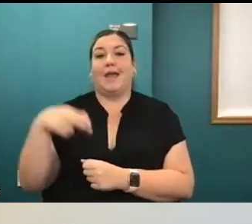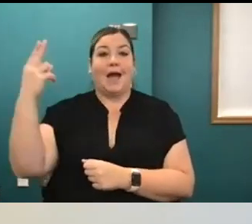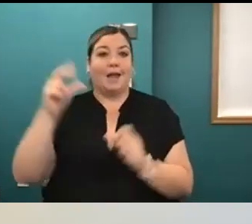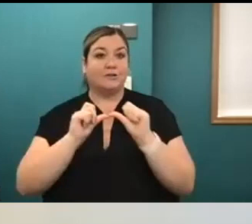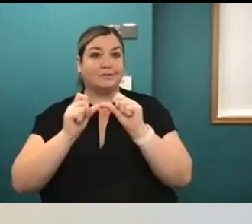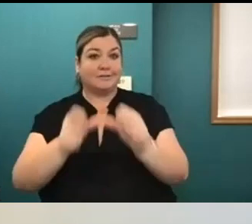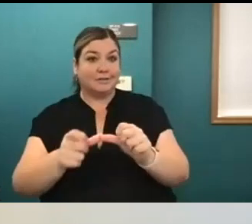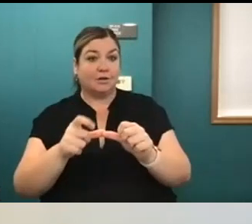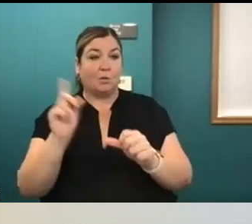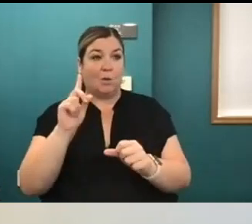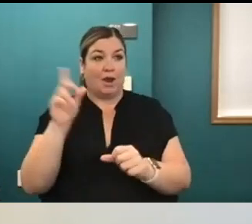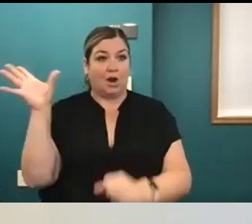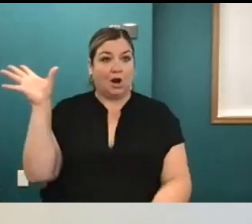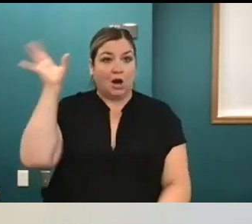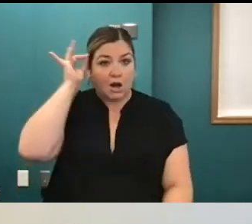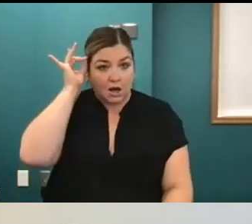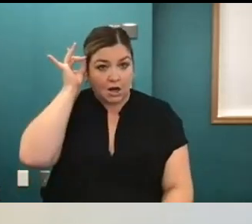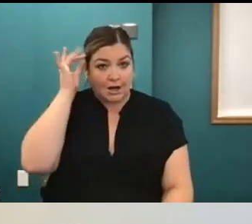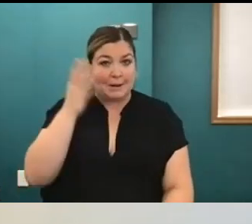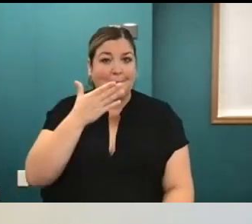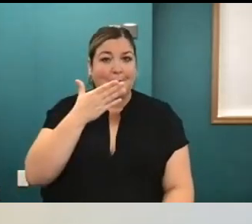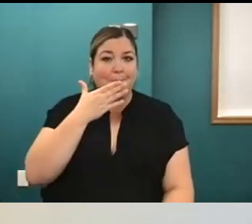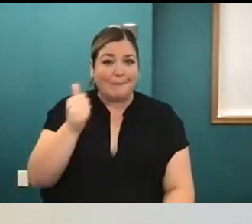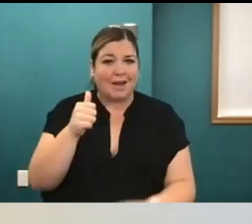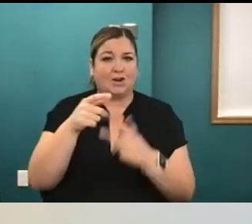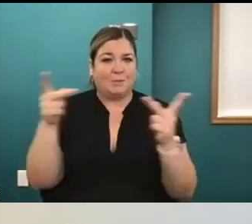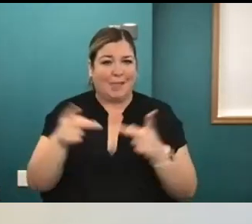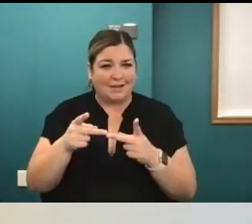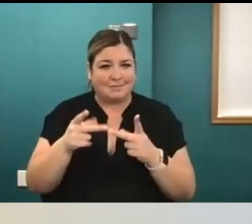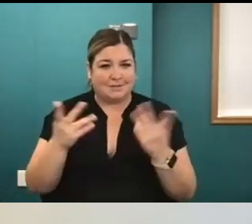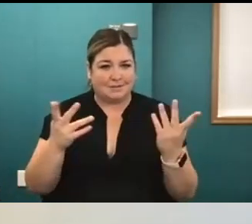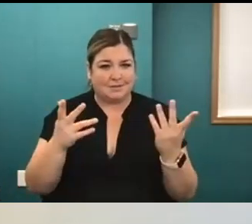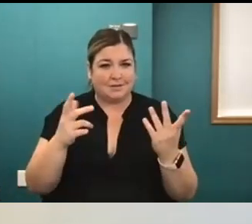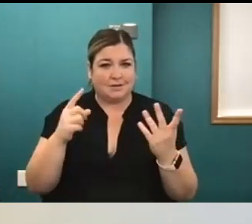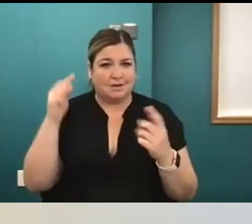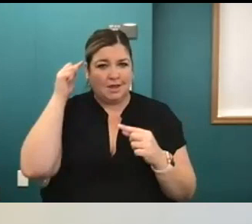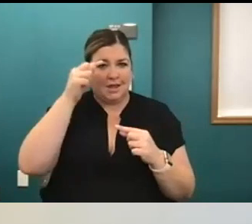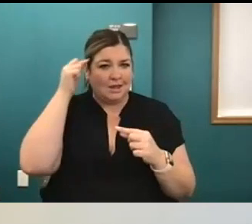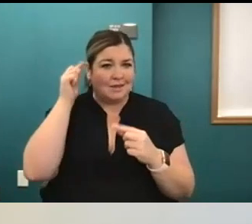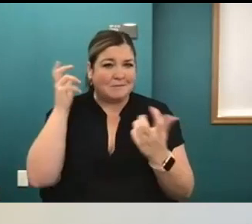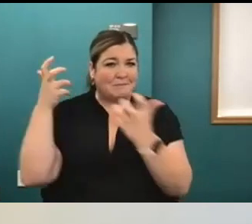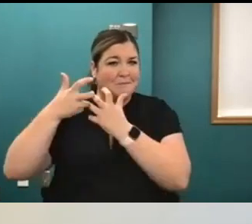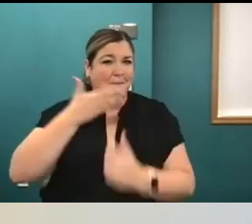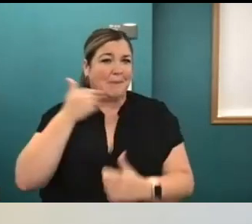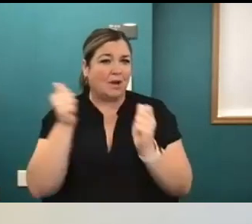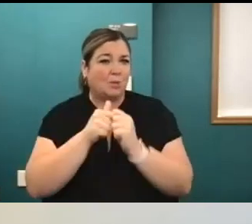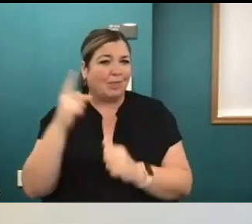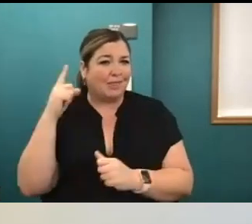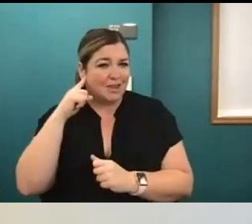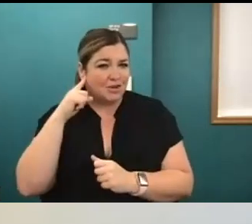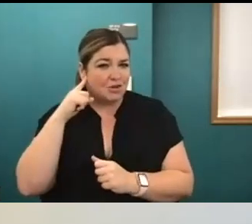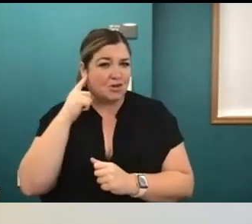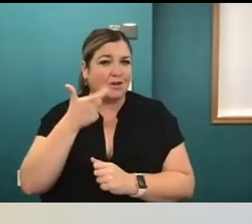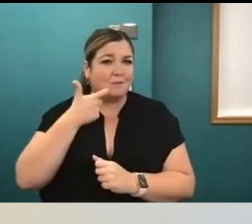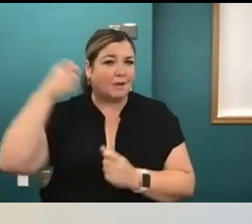consistency of placement. And it's a better placement than the Baja in that it aligns with the ear. So the microphones are aligned with the ear